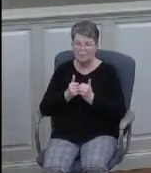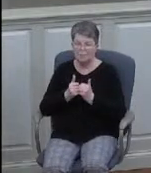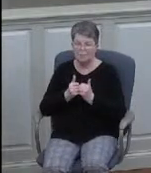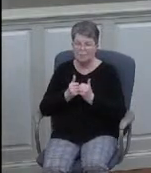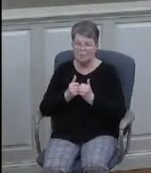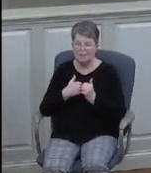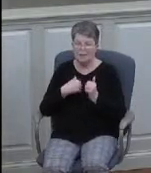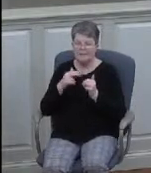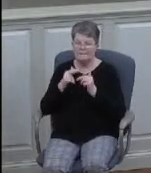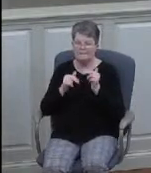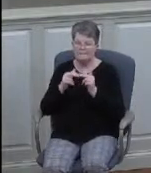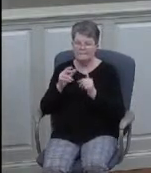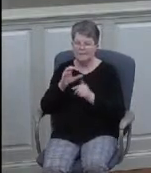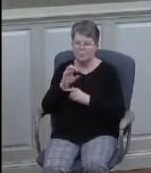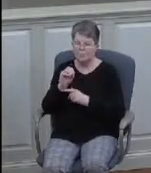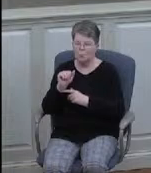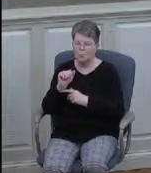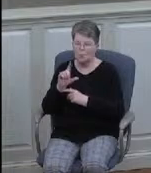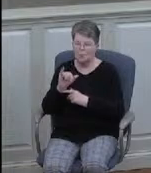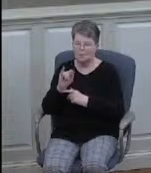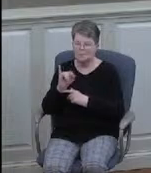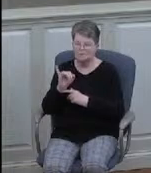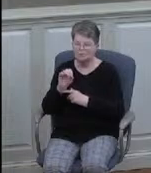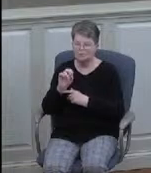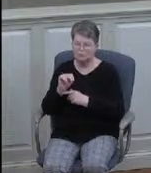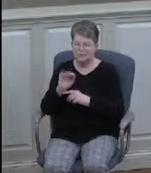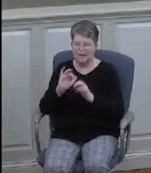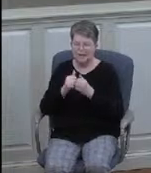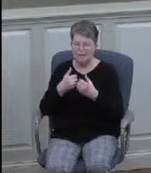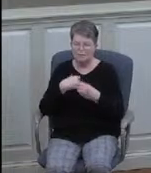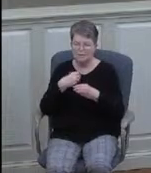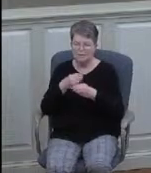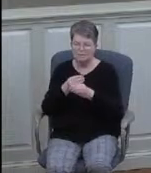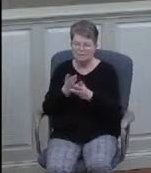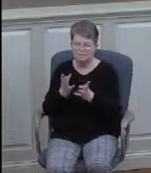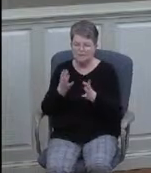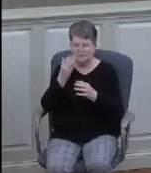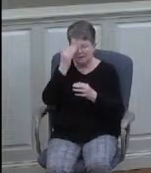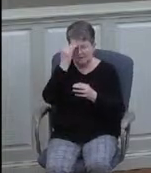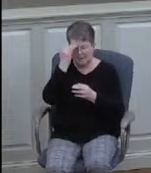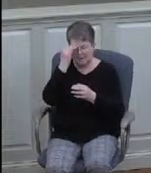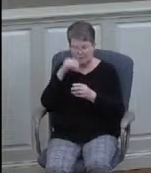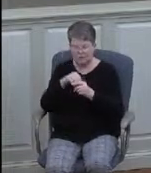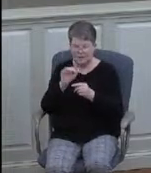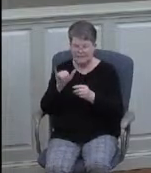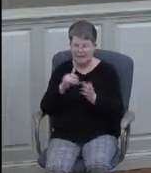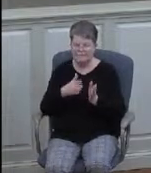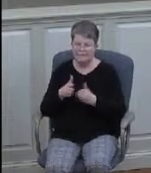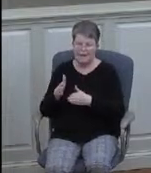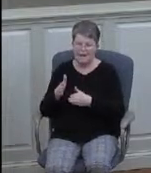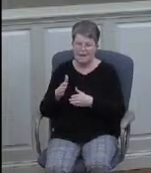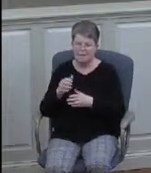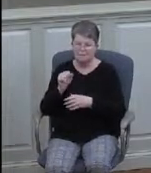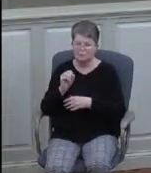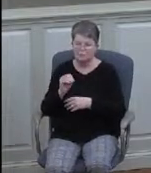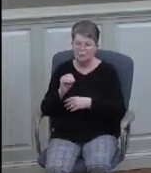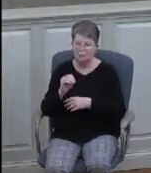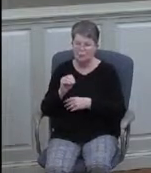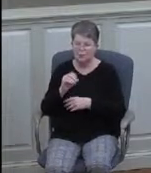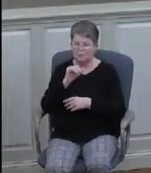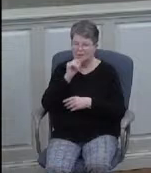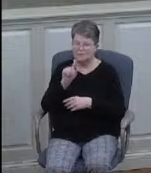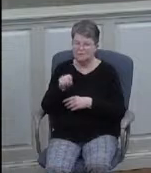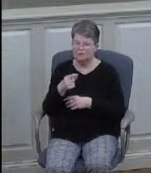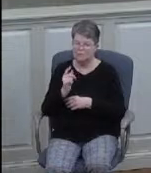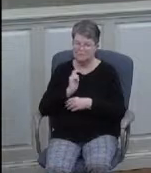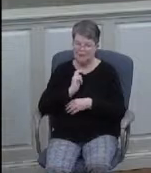How do we build a coalition behind this? How do we disseminate the knowledge in this plan so that it's not just